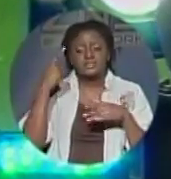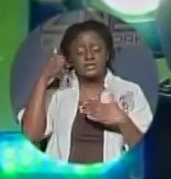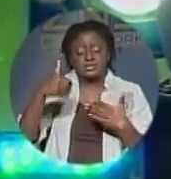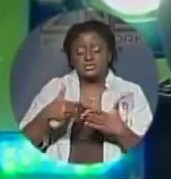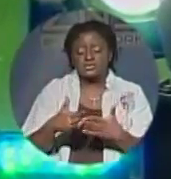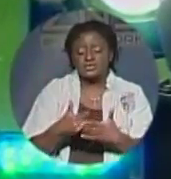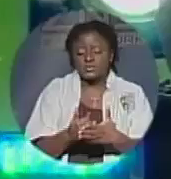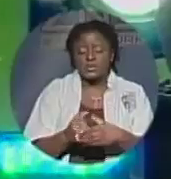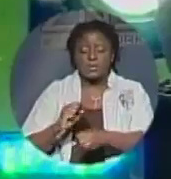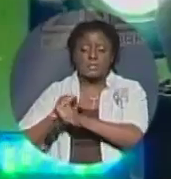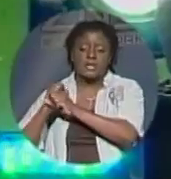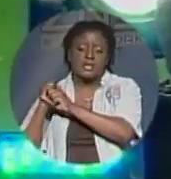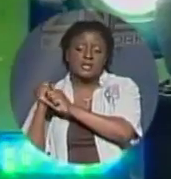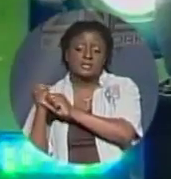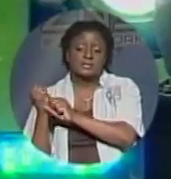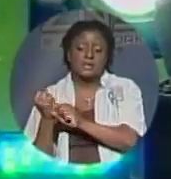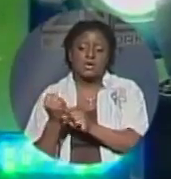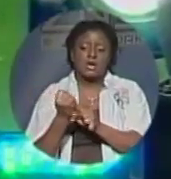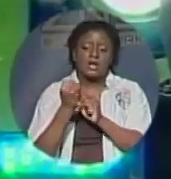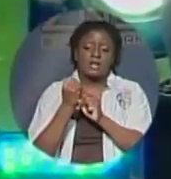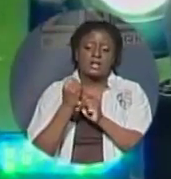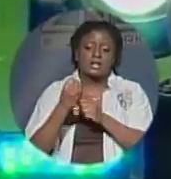baseball complex.